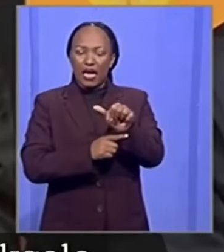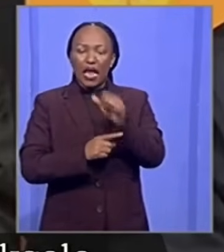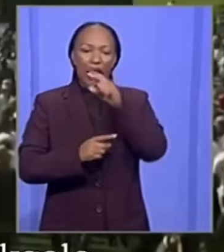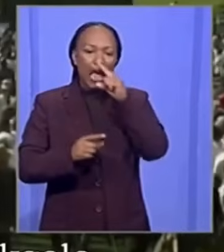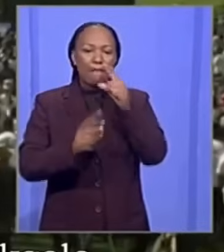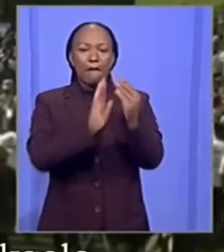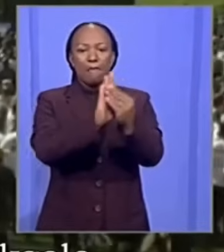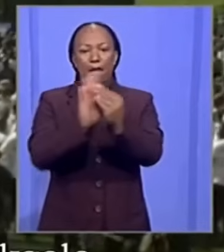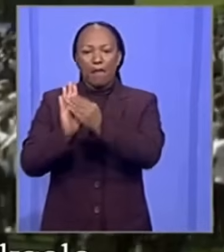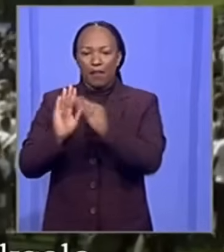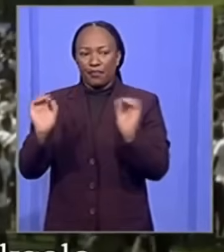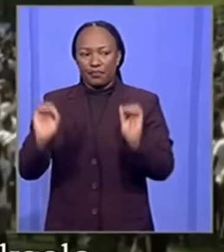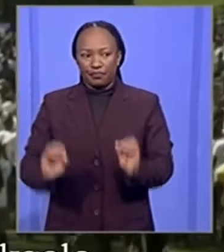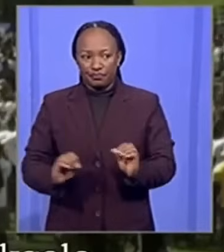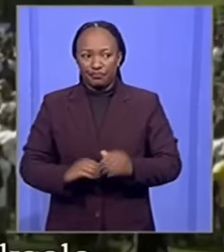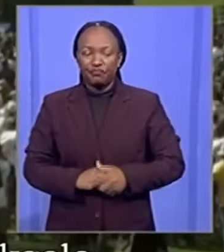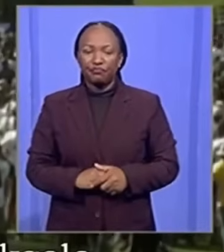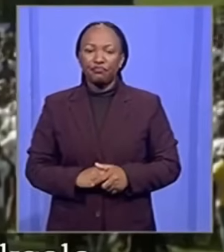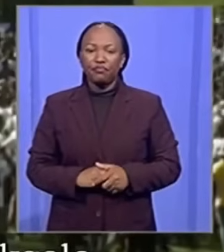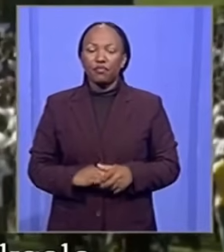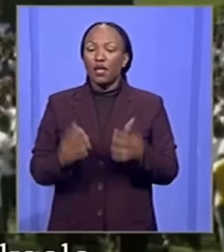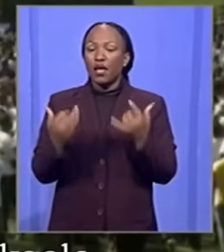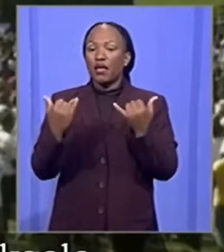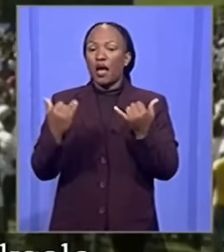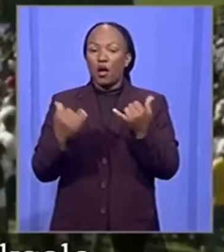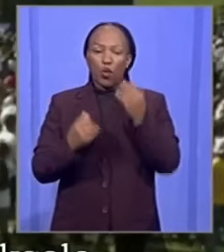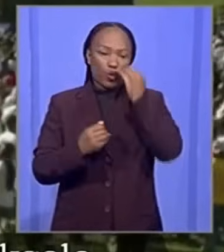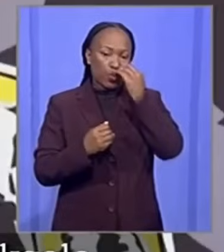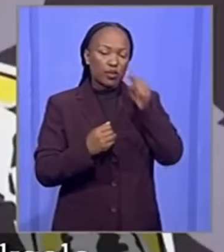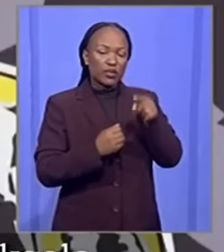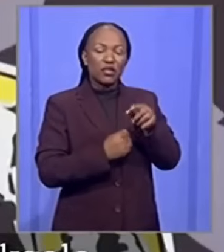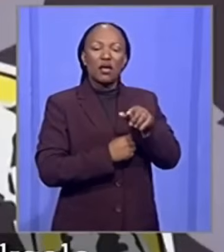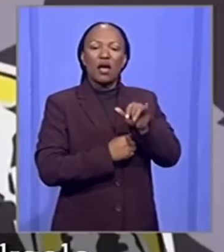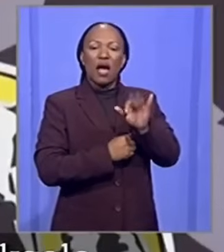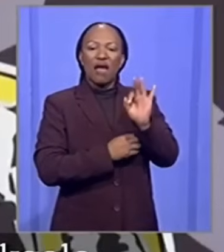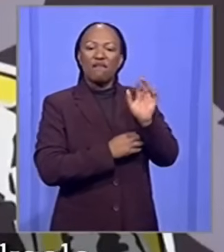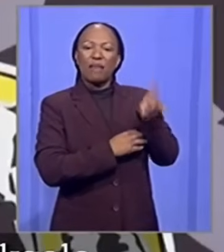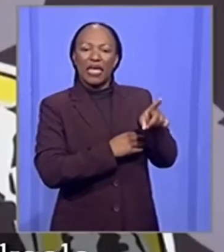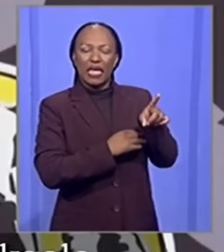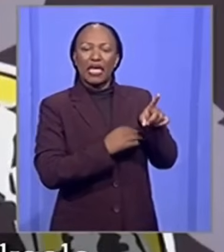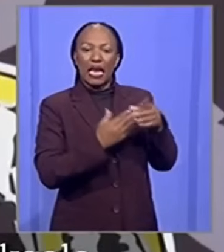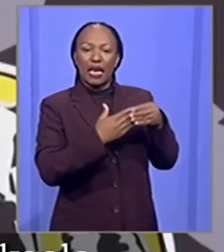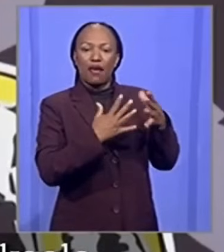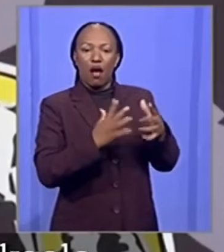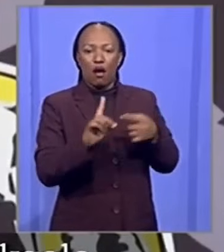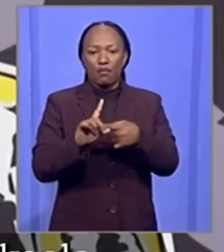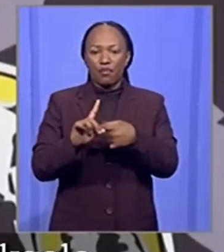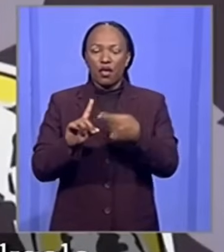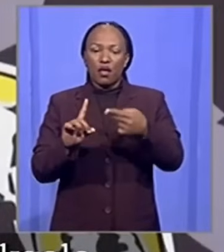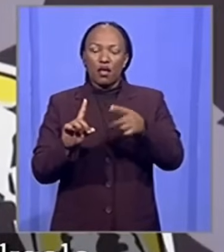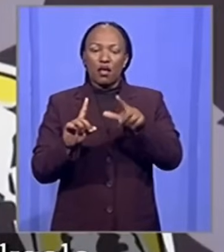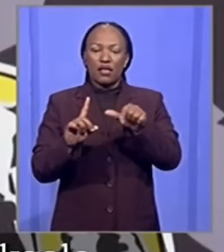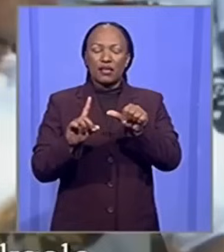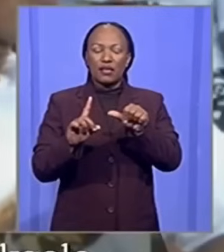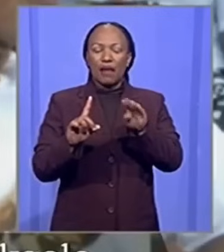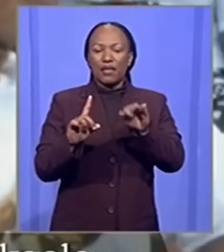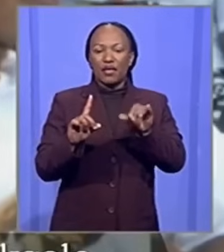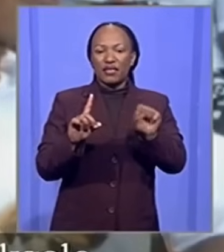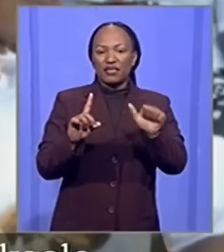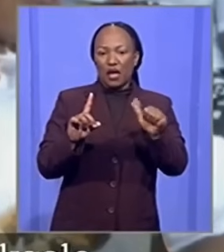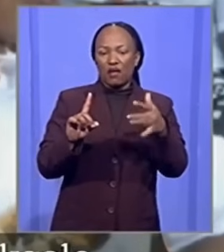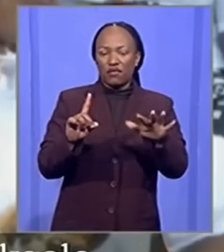attached. Ditaba di sa le jwalo moetapele wa IFP Nkosini Hlabisa o re mokga wa habo o